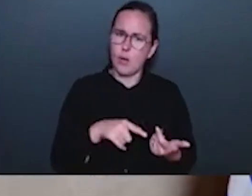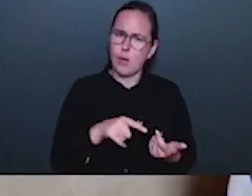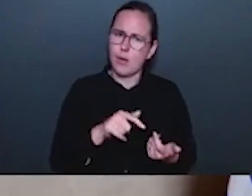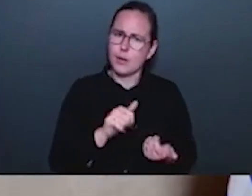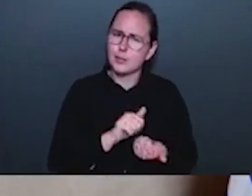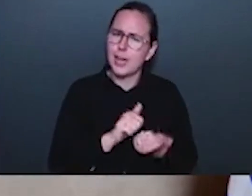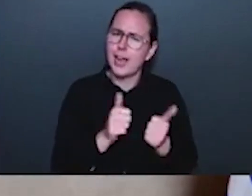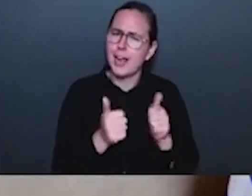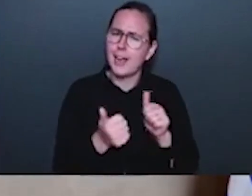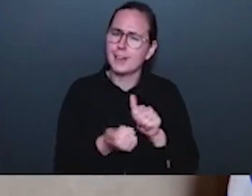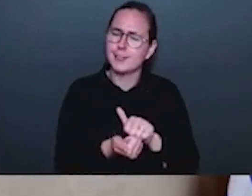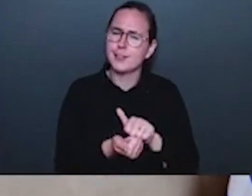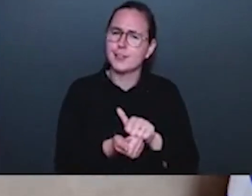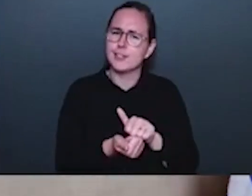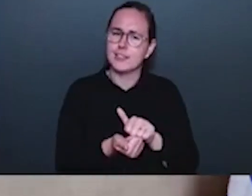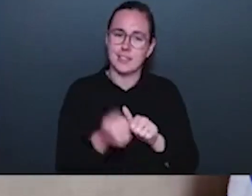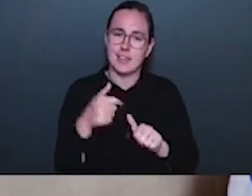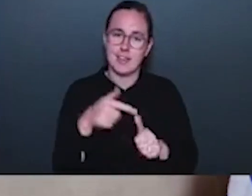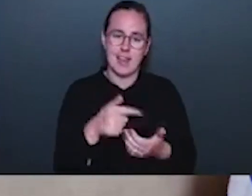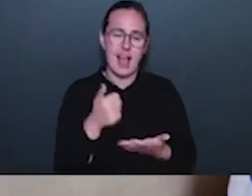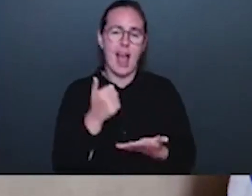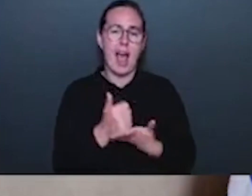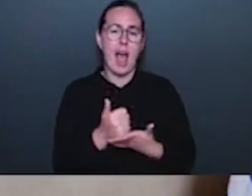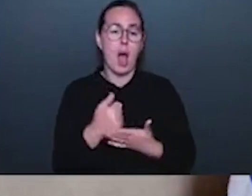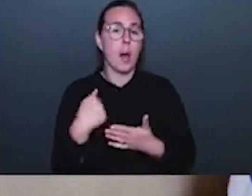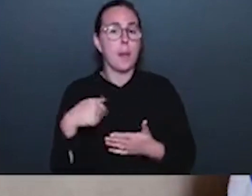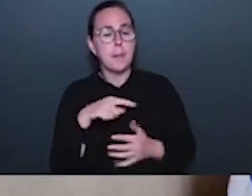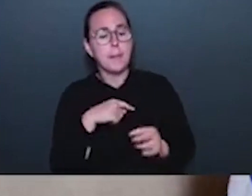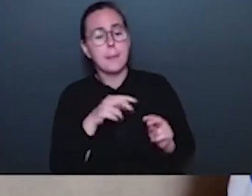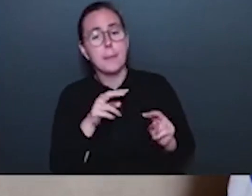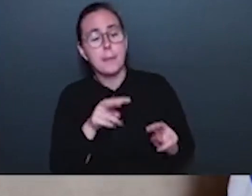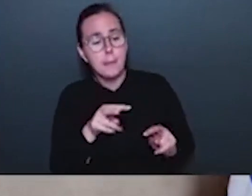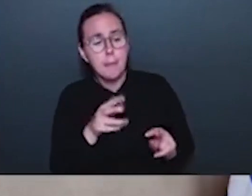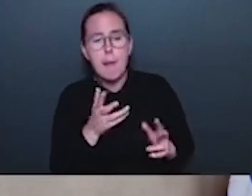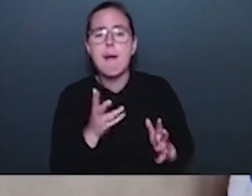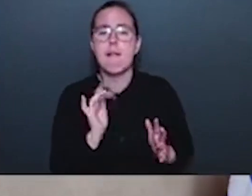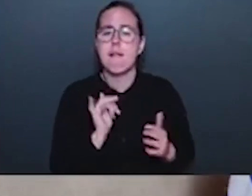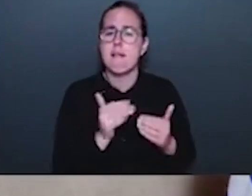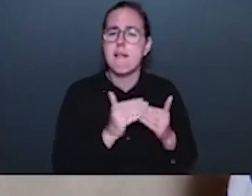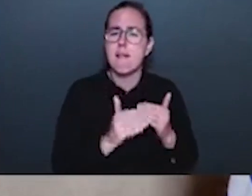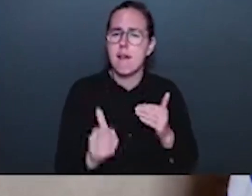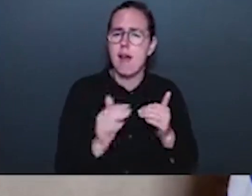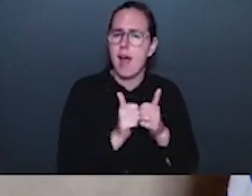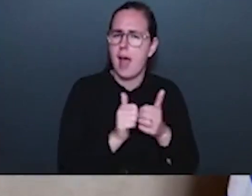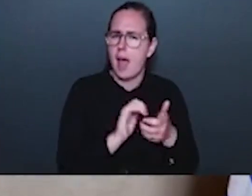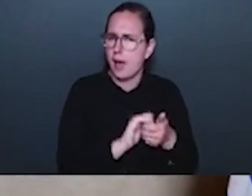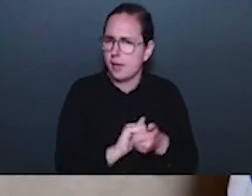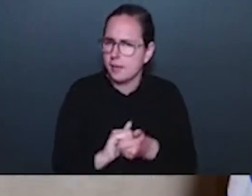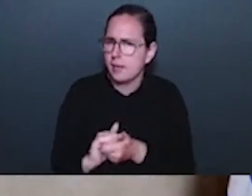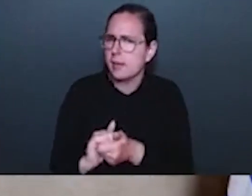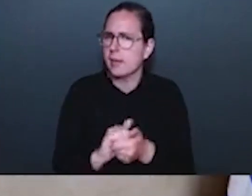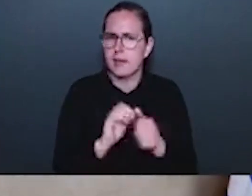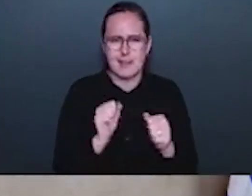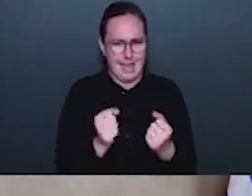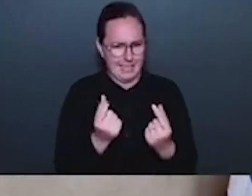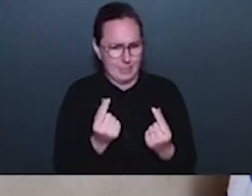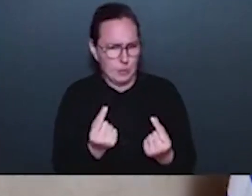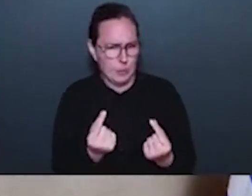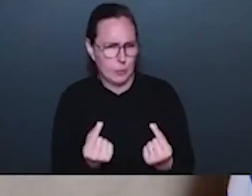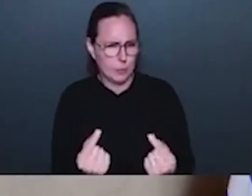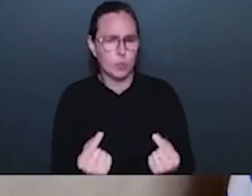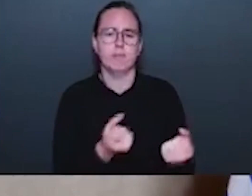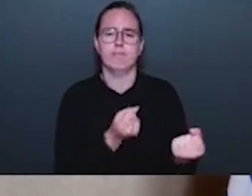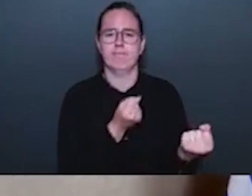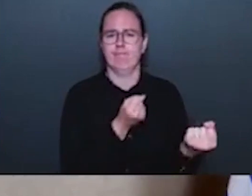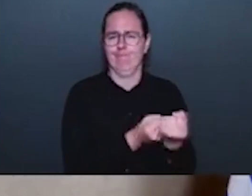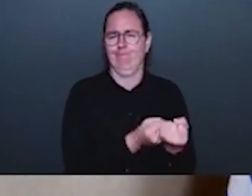can and that there are many different streams that people can follow. We will be adjusting as we go, and I know there's lots of questions